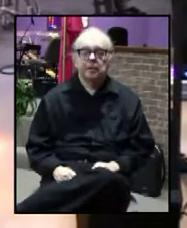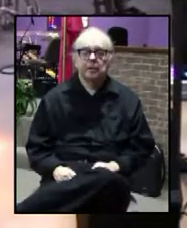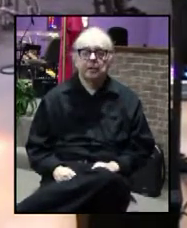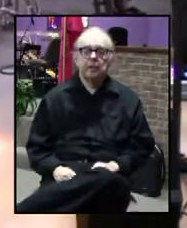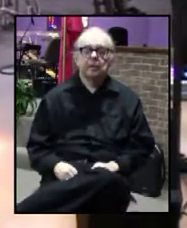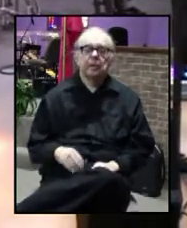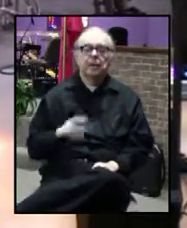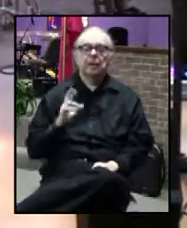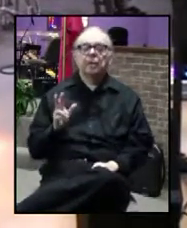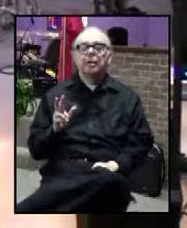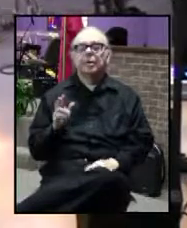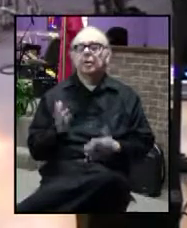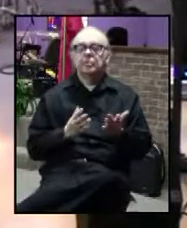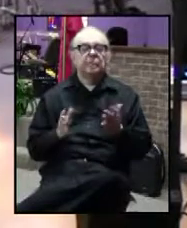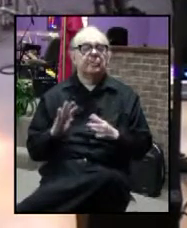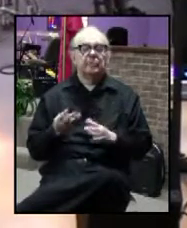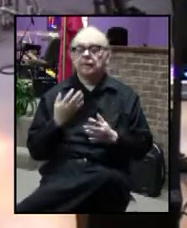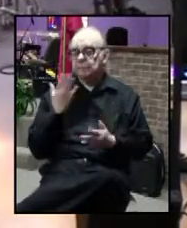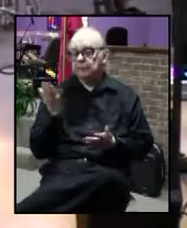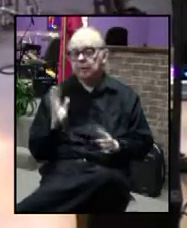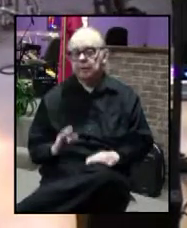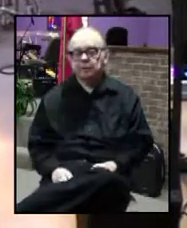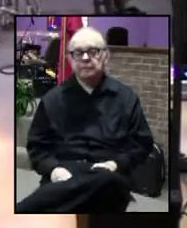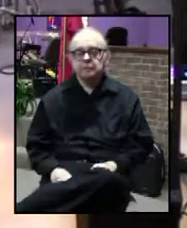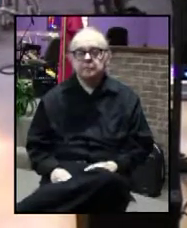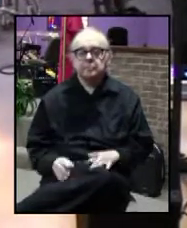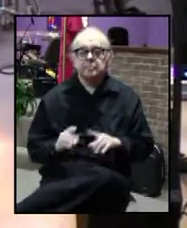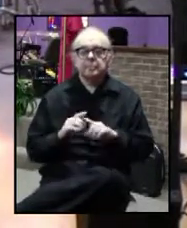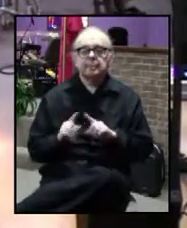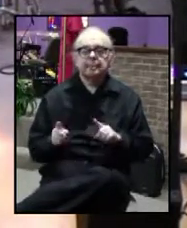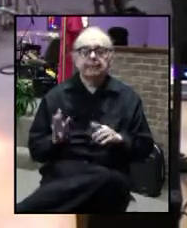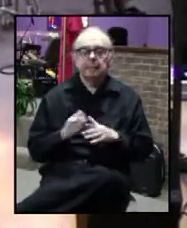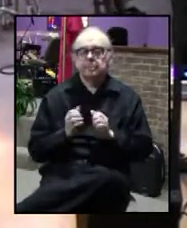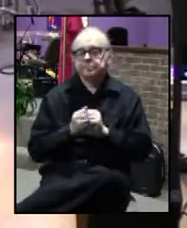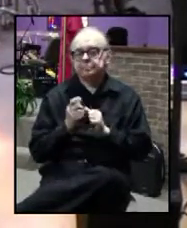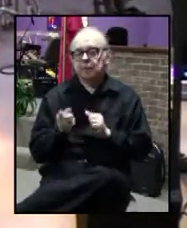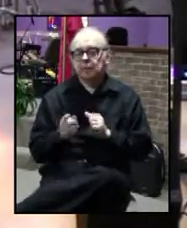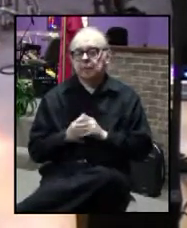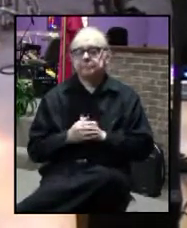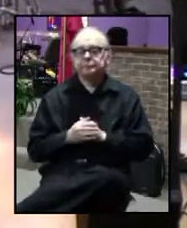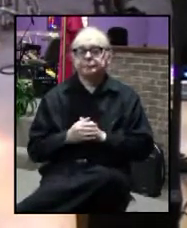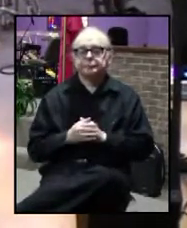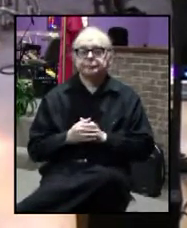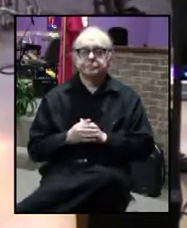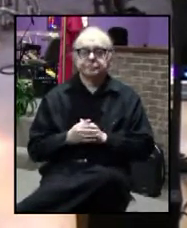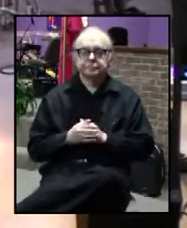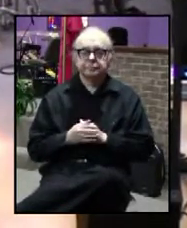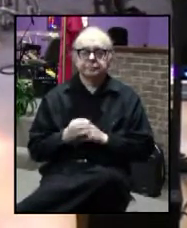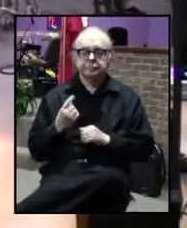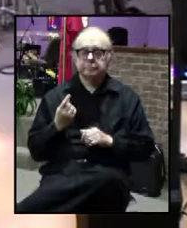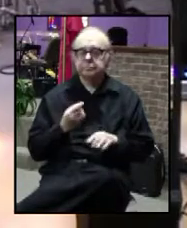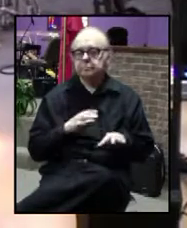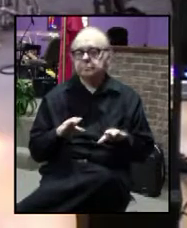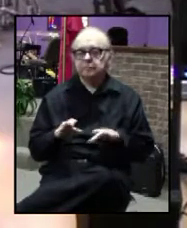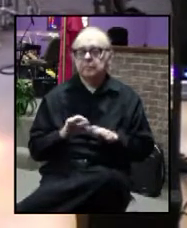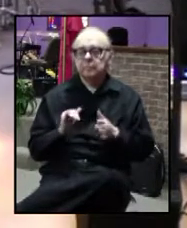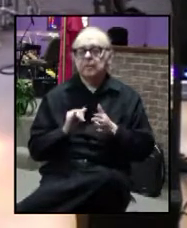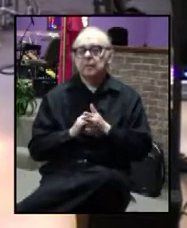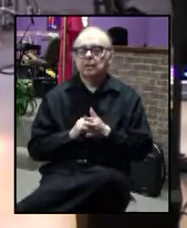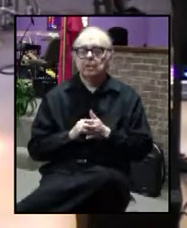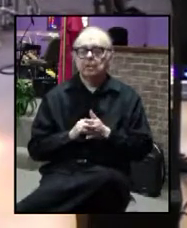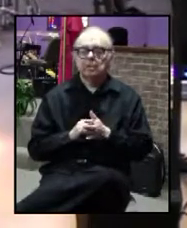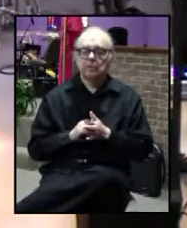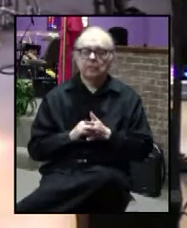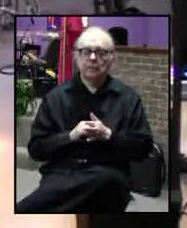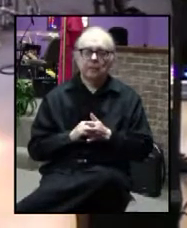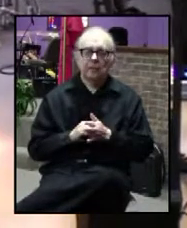Third service, fourth service, who knows? But let me share with you, we did this